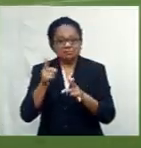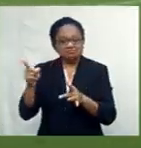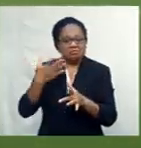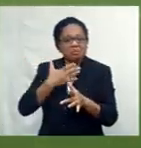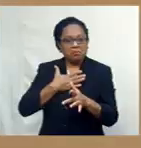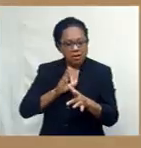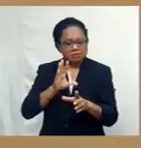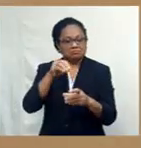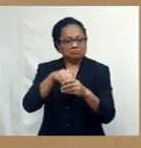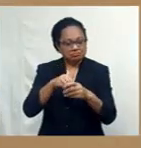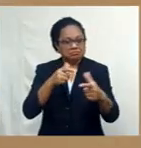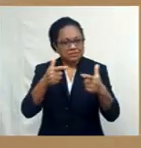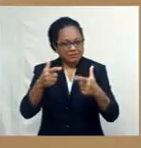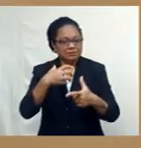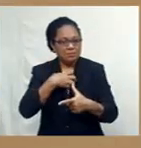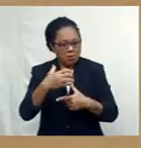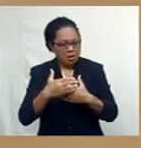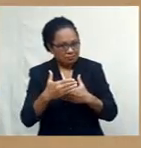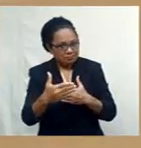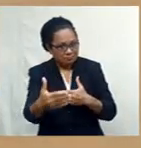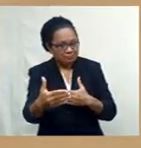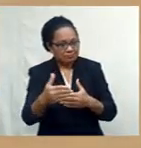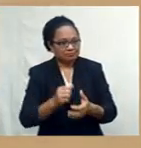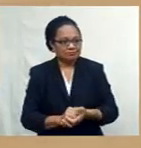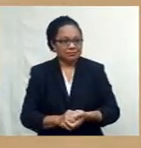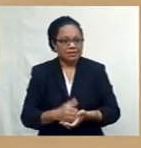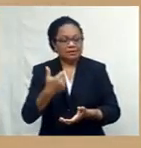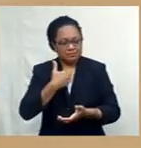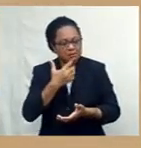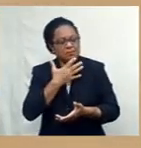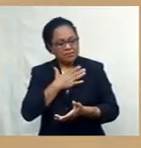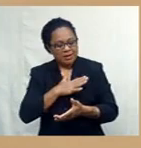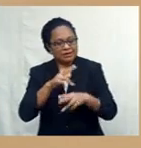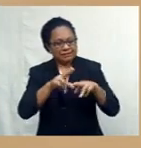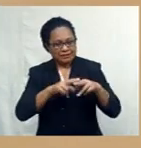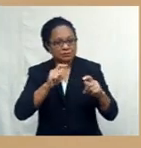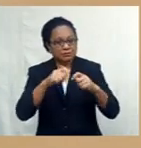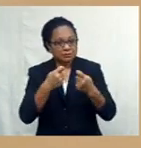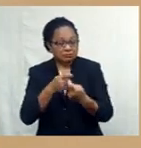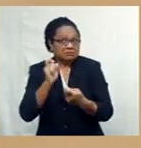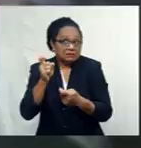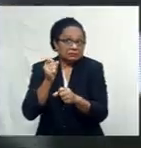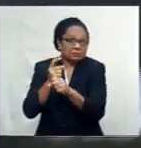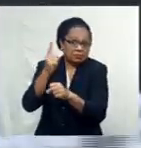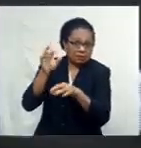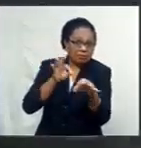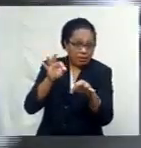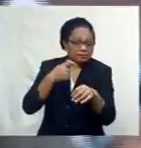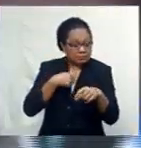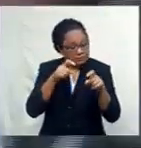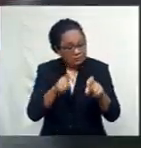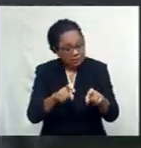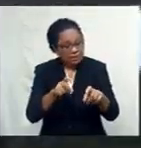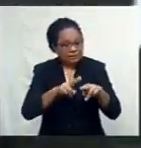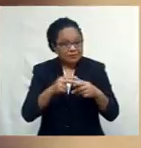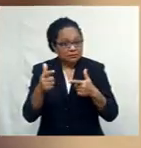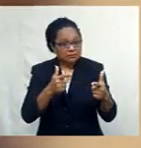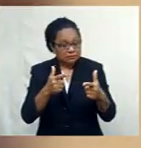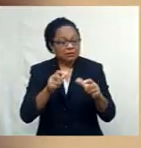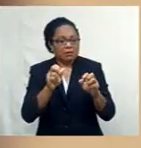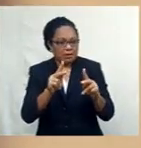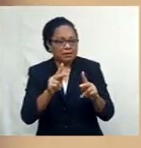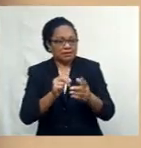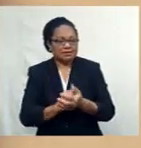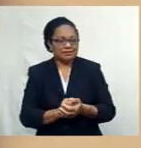side. I want to continue playing for this country, and if it's God's plan for me to do that, then I will. I'm always ready to take on